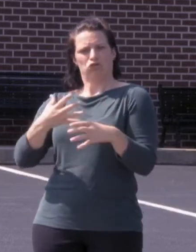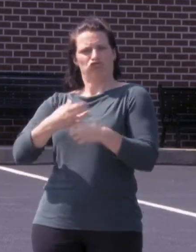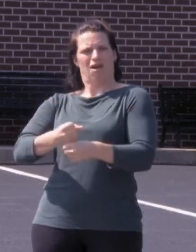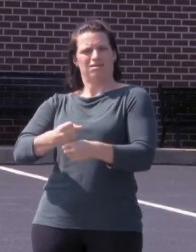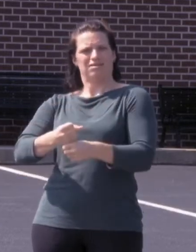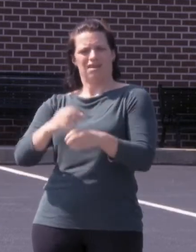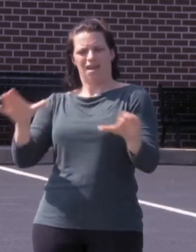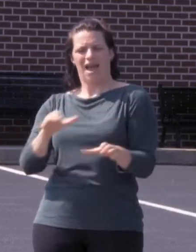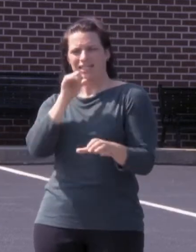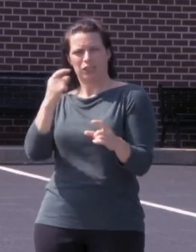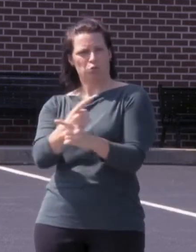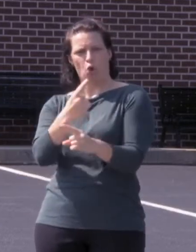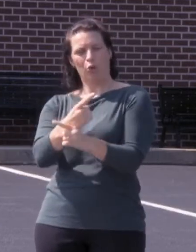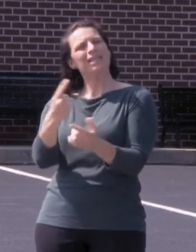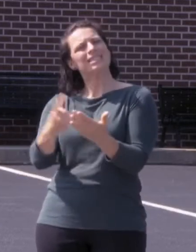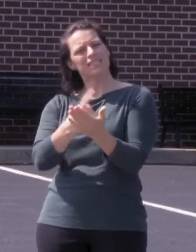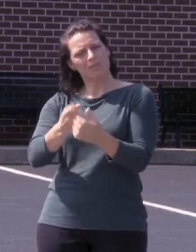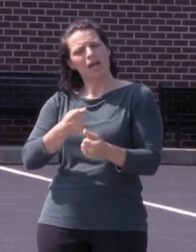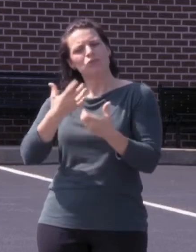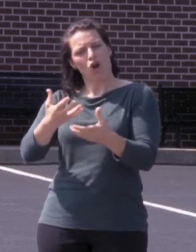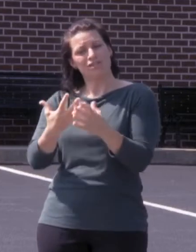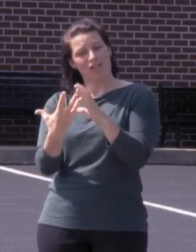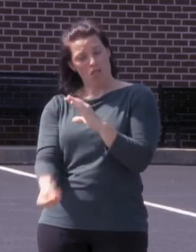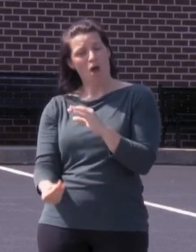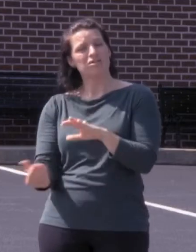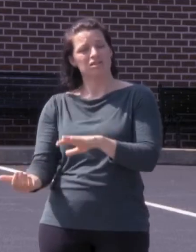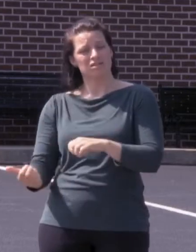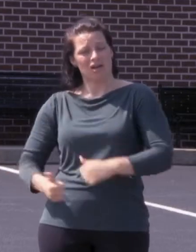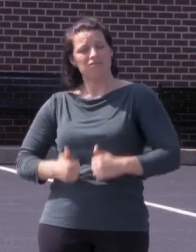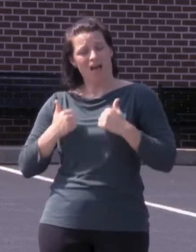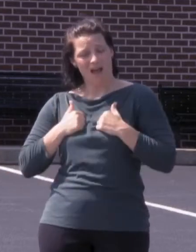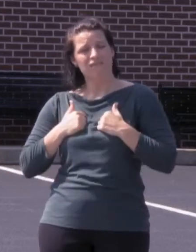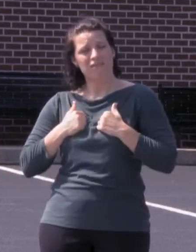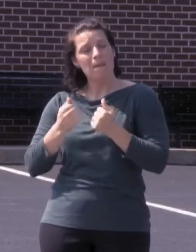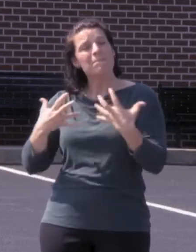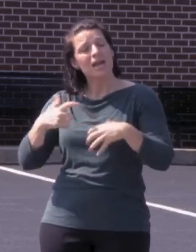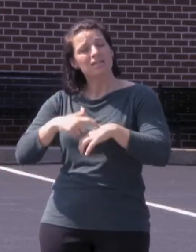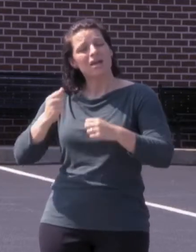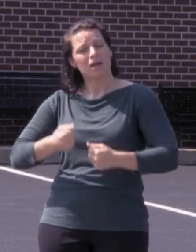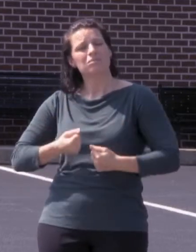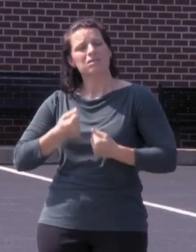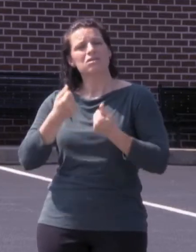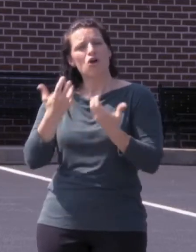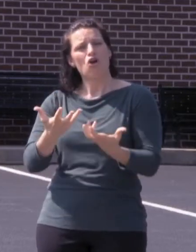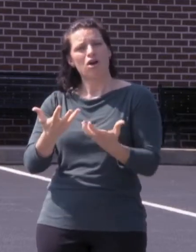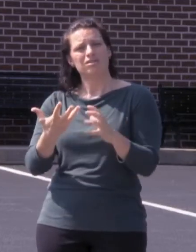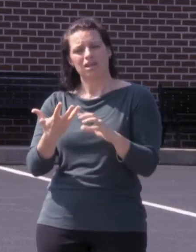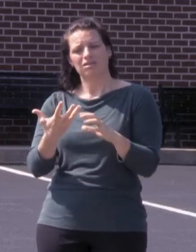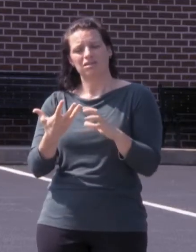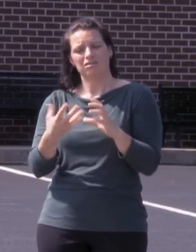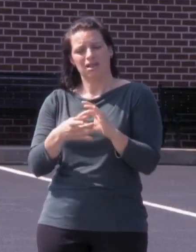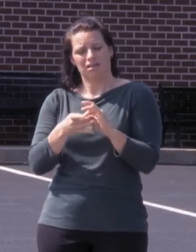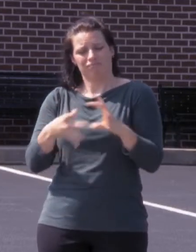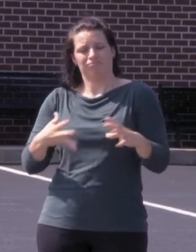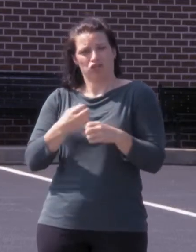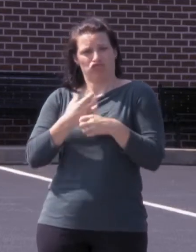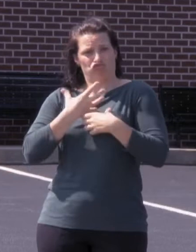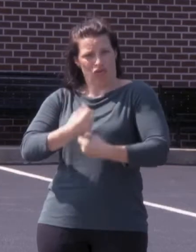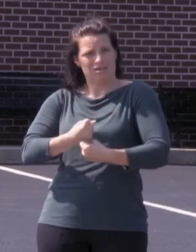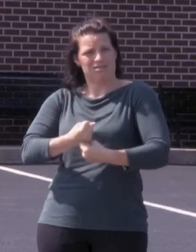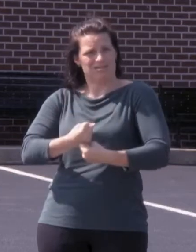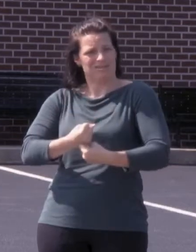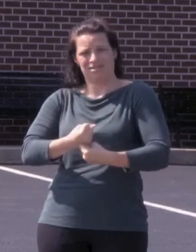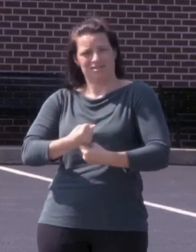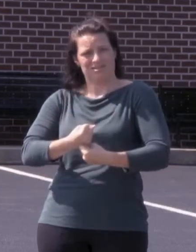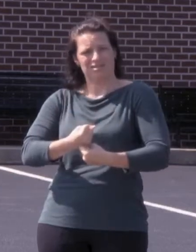inappropriately, sometimes causing the loss of life and many times causing the loss of trust,